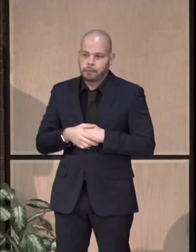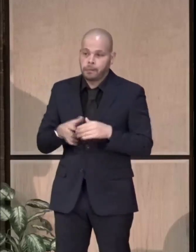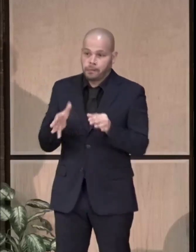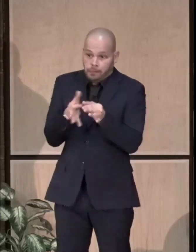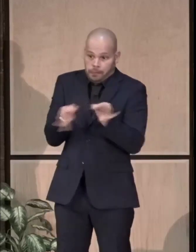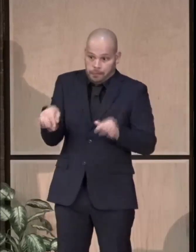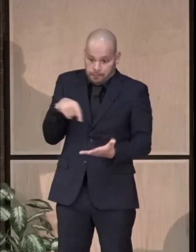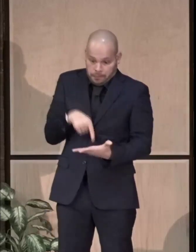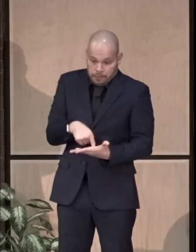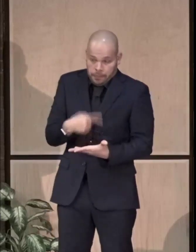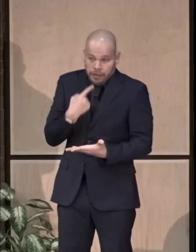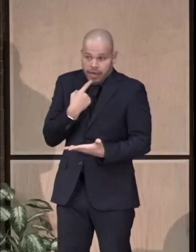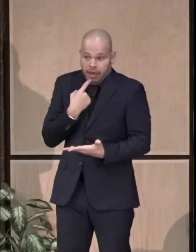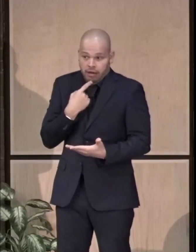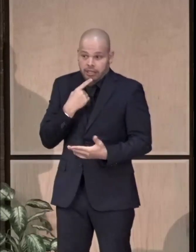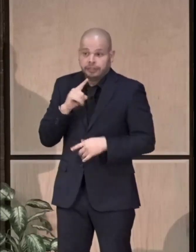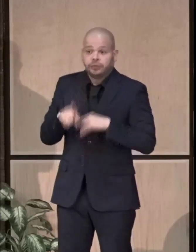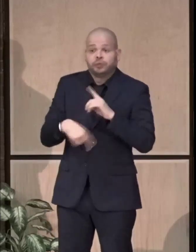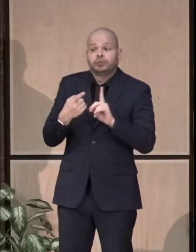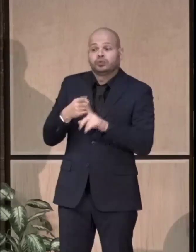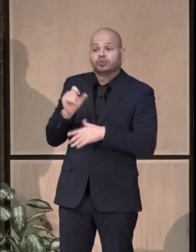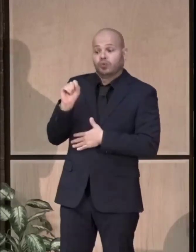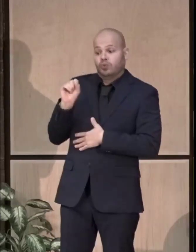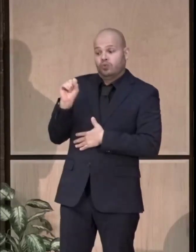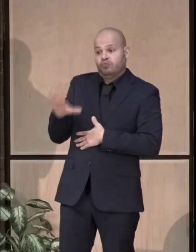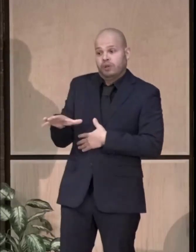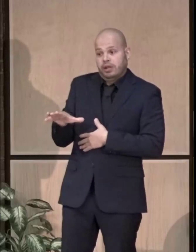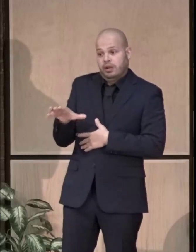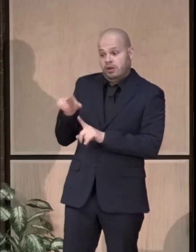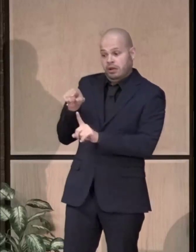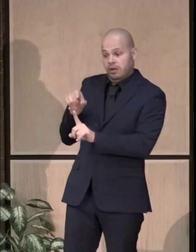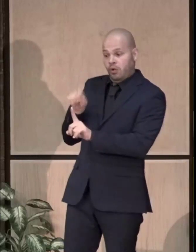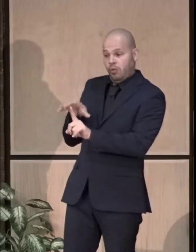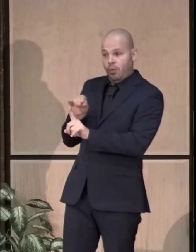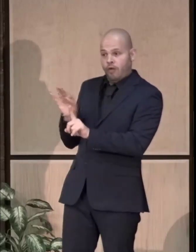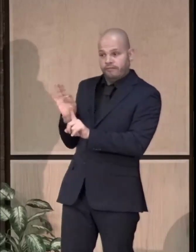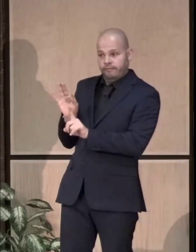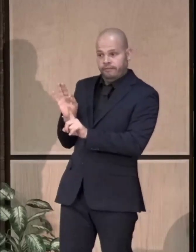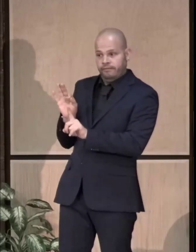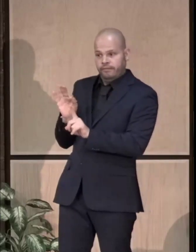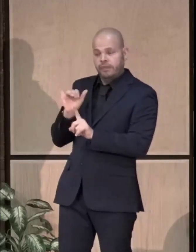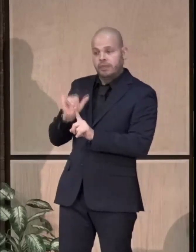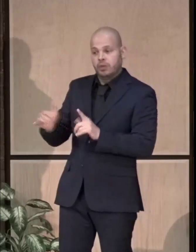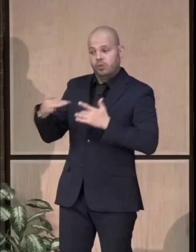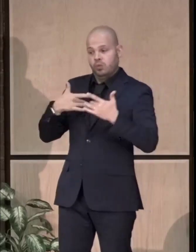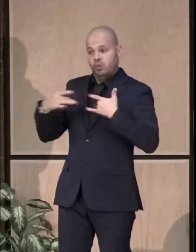when I dropped him off, he was still concerned. He was concerned his weapons were still in the car.